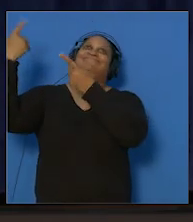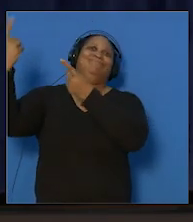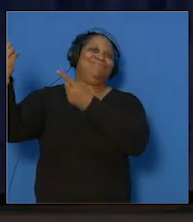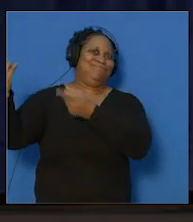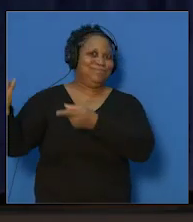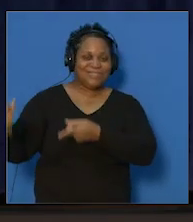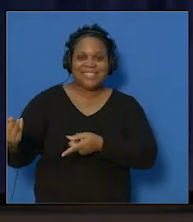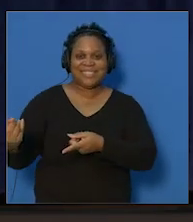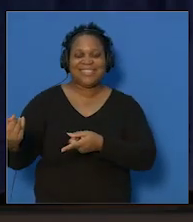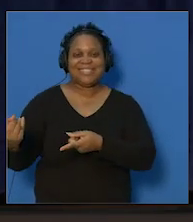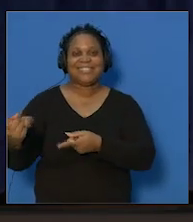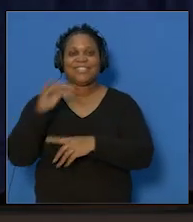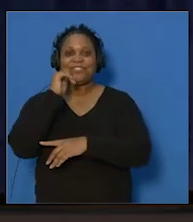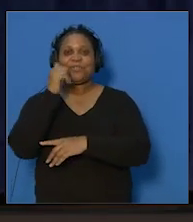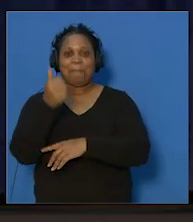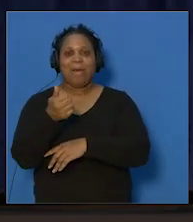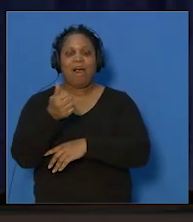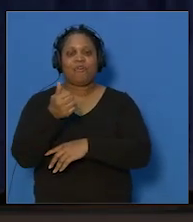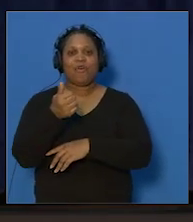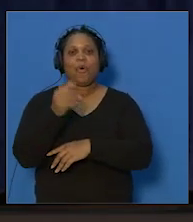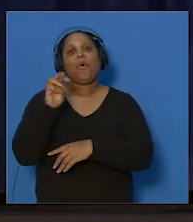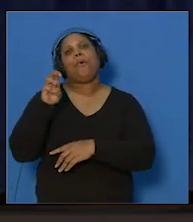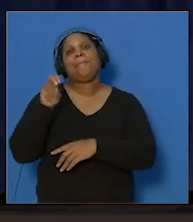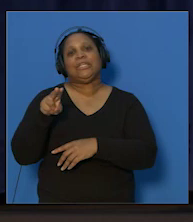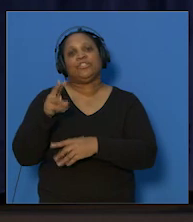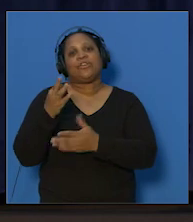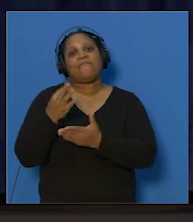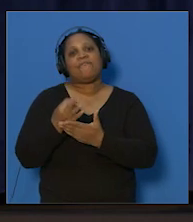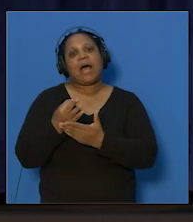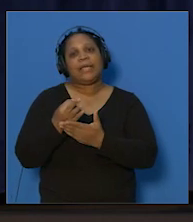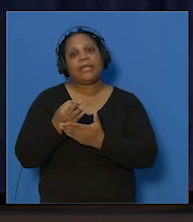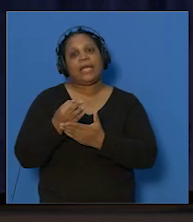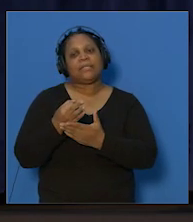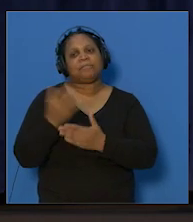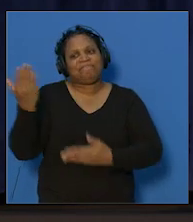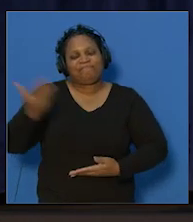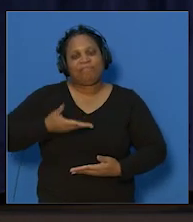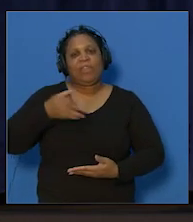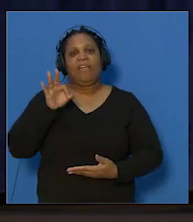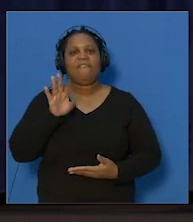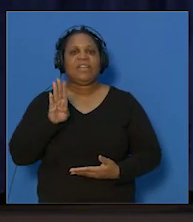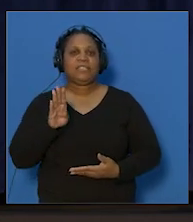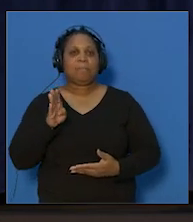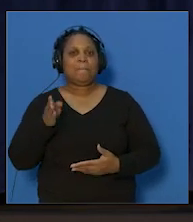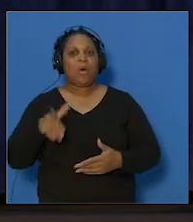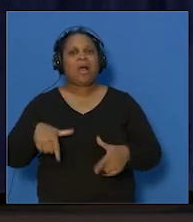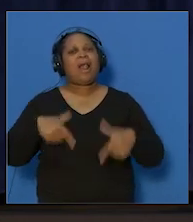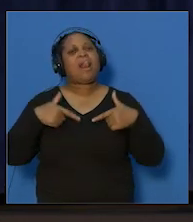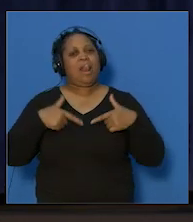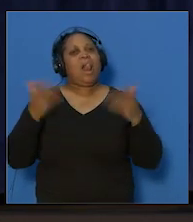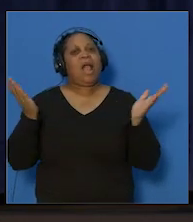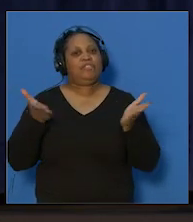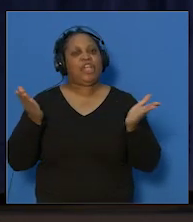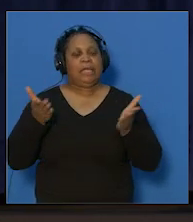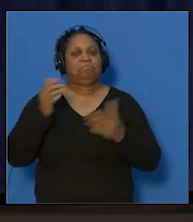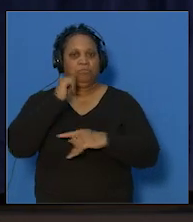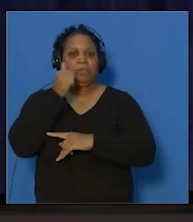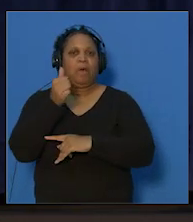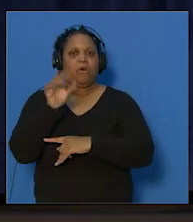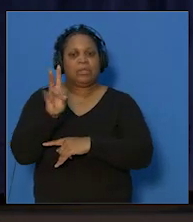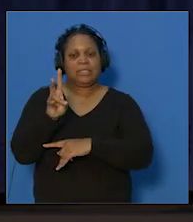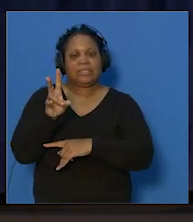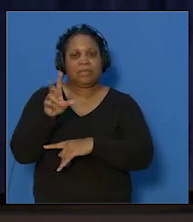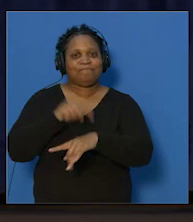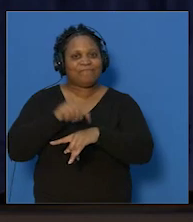time. Tomorrow, the Minister of Finance will be hosting a Facebook Live chat, and that will be tomorrow at